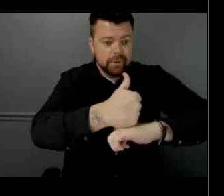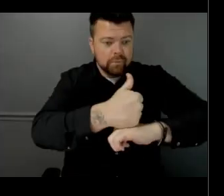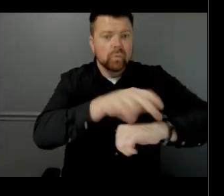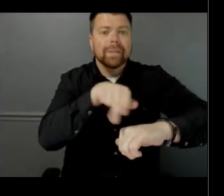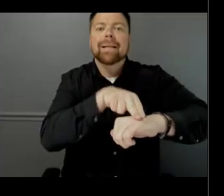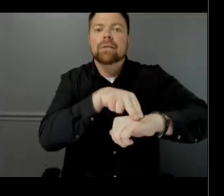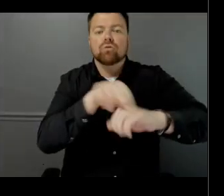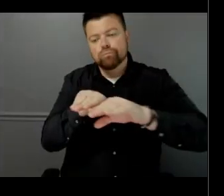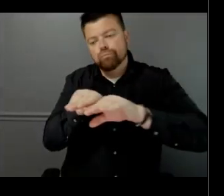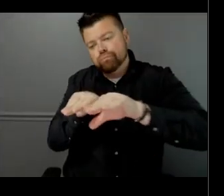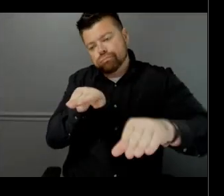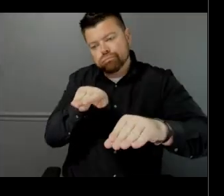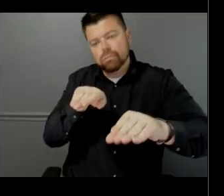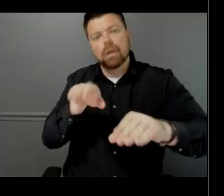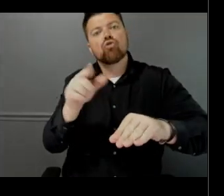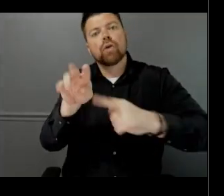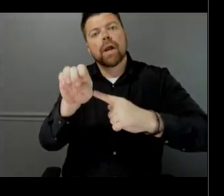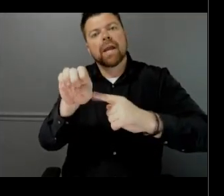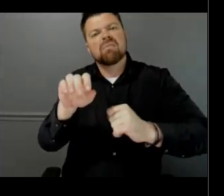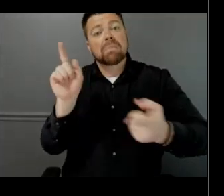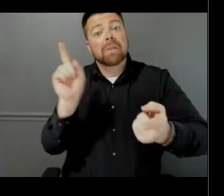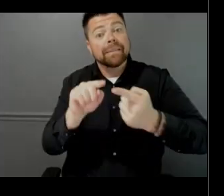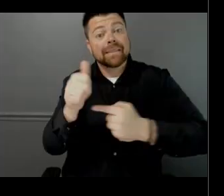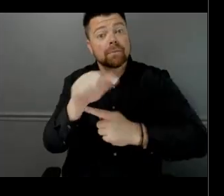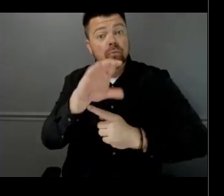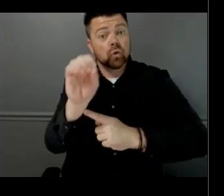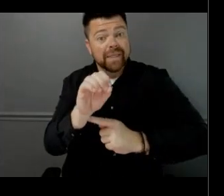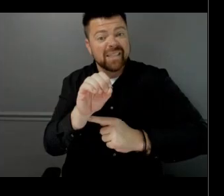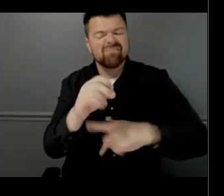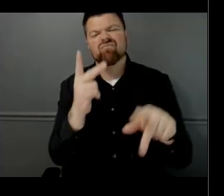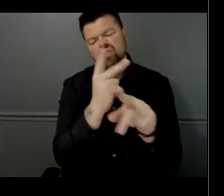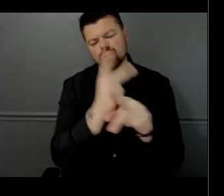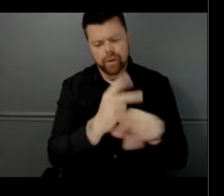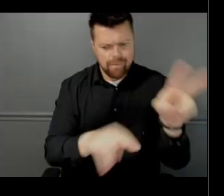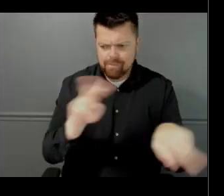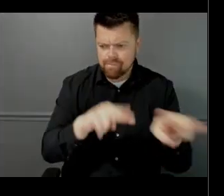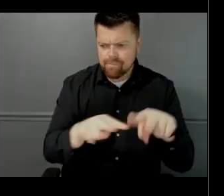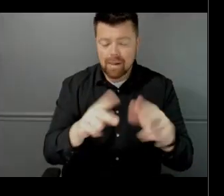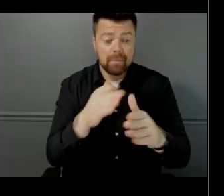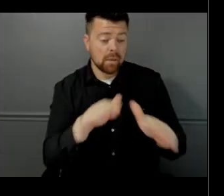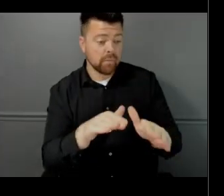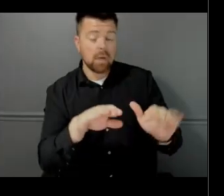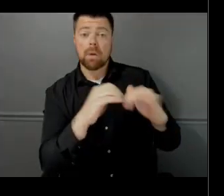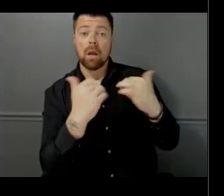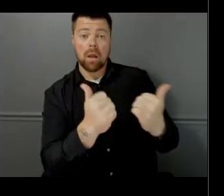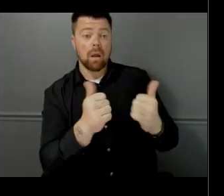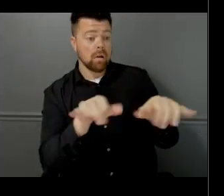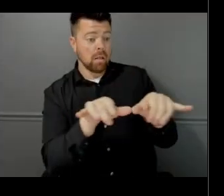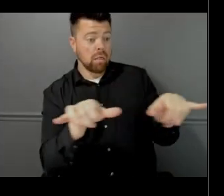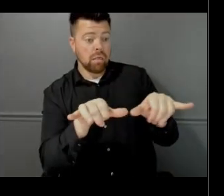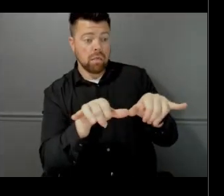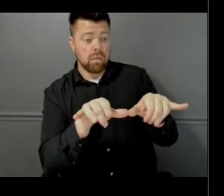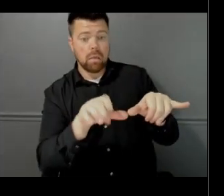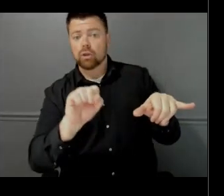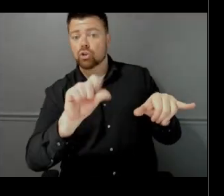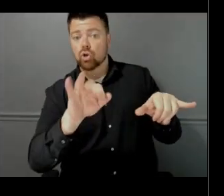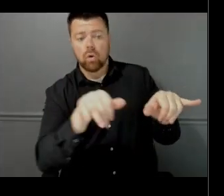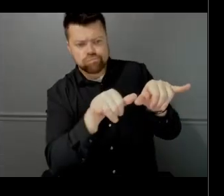grade less than 10% is calculated by dividing the area with the slope less